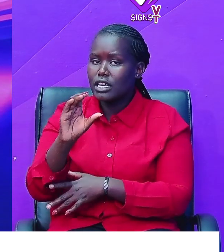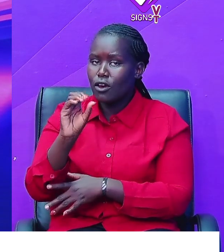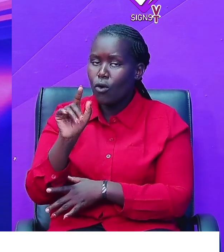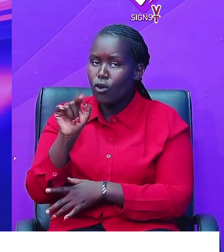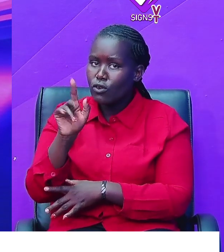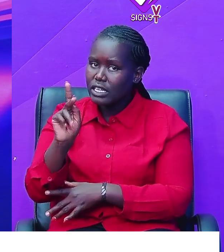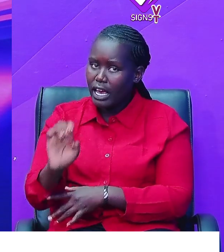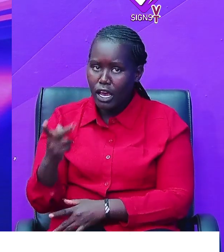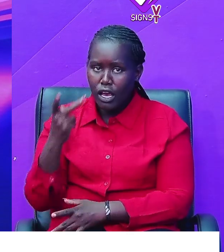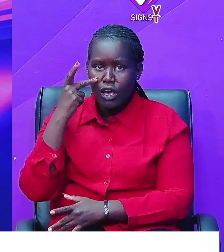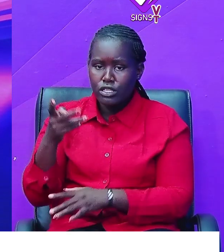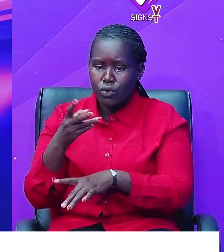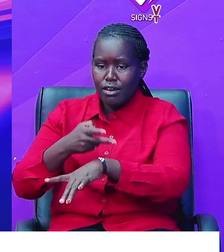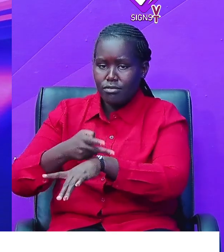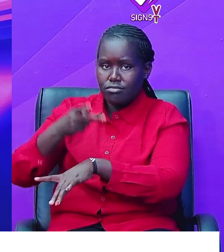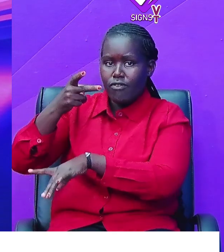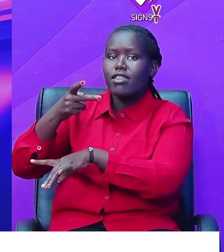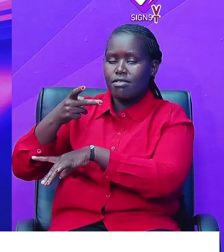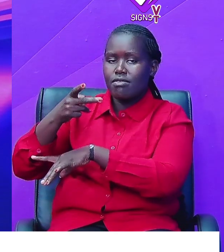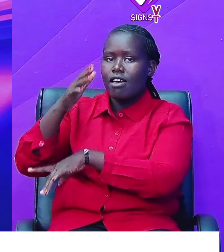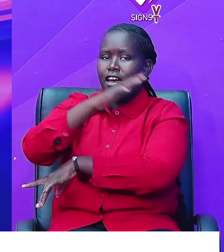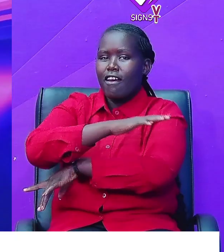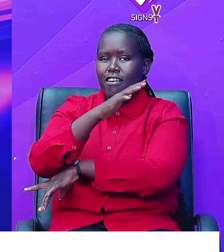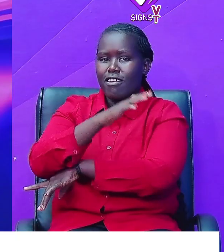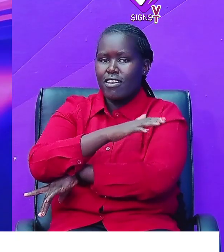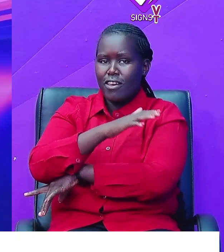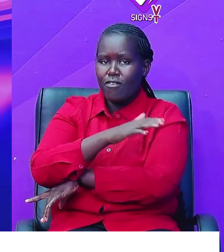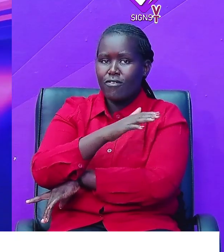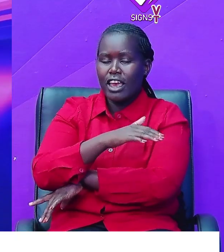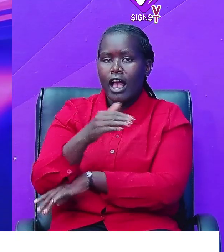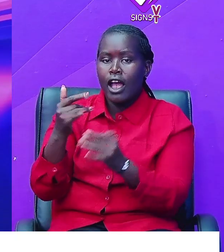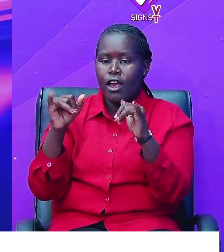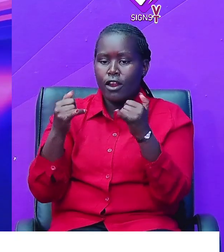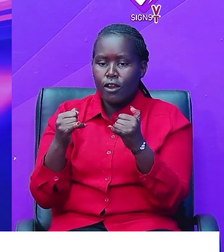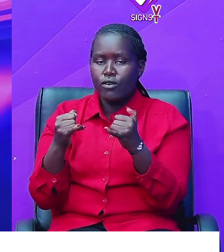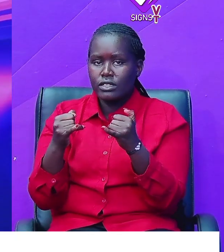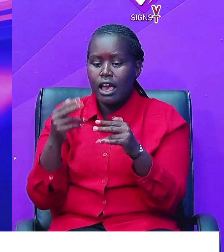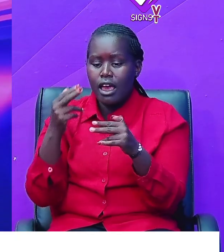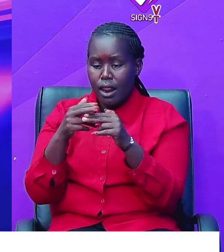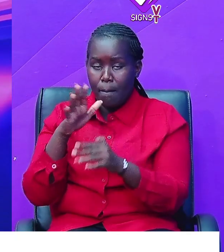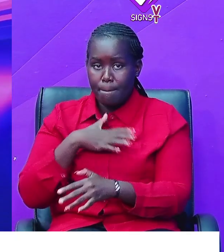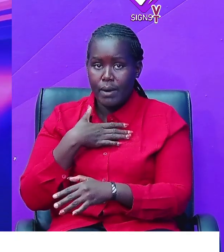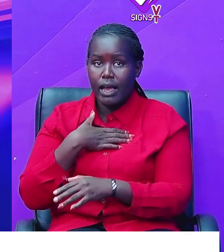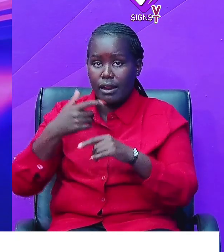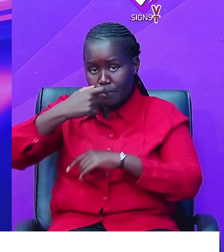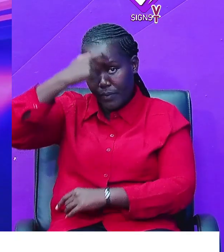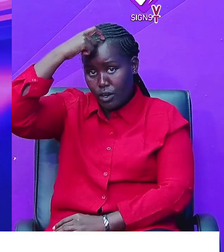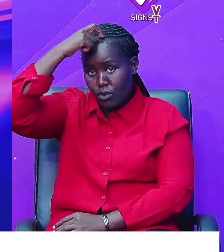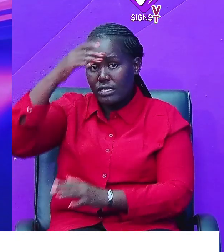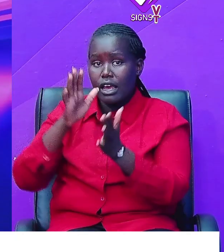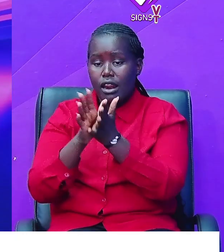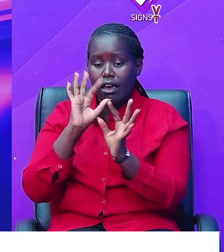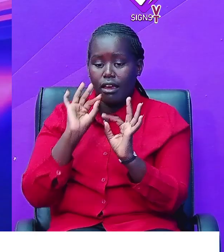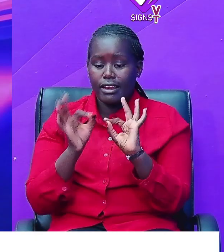www.sciencetv.co.ke. We'll see you at 7 p.m. for Science TV Prime News. My name is Chris Mololo. Our sign language